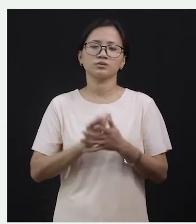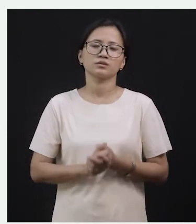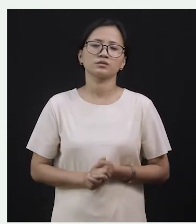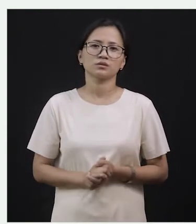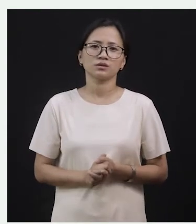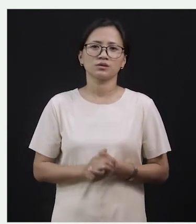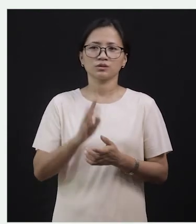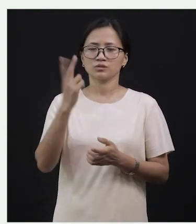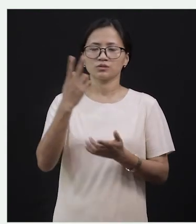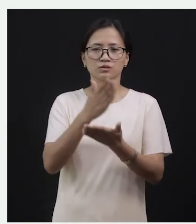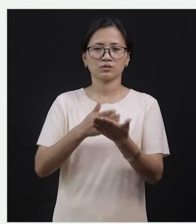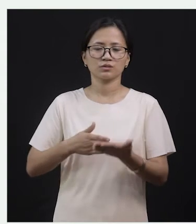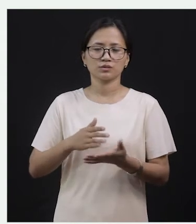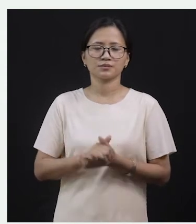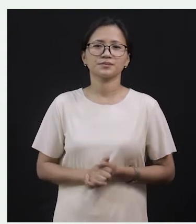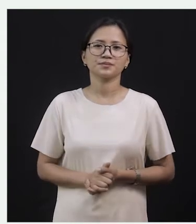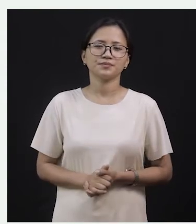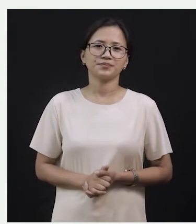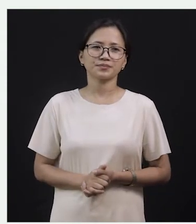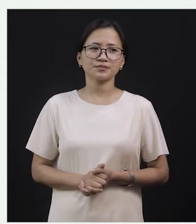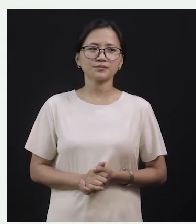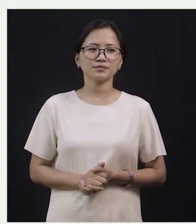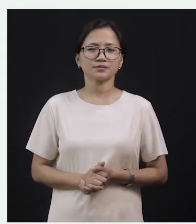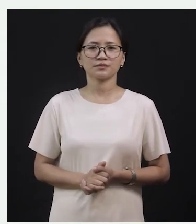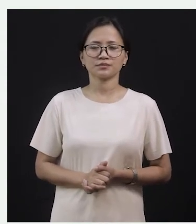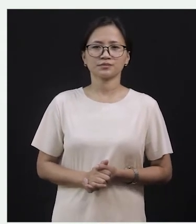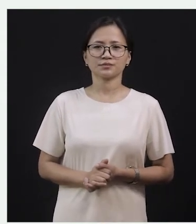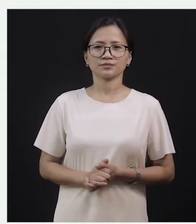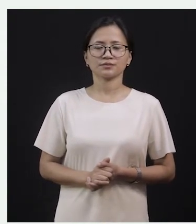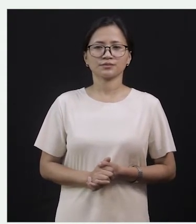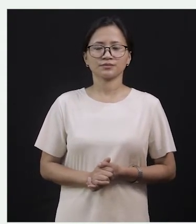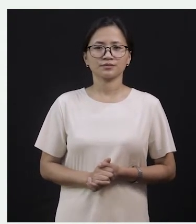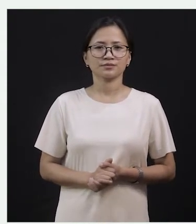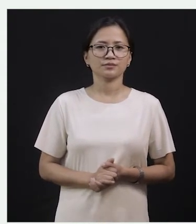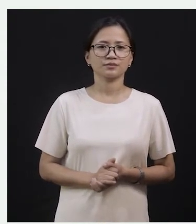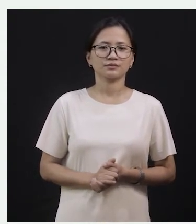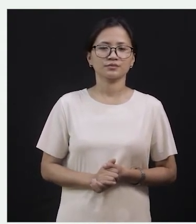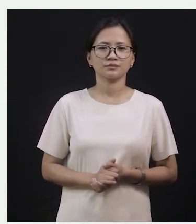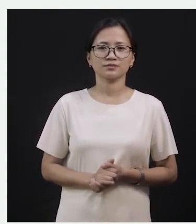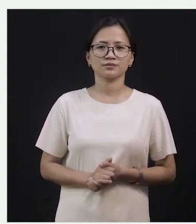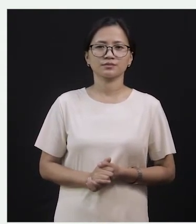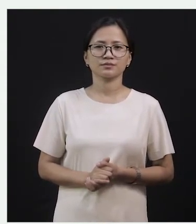two parts, northern hemisphere and southern hemisphere, okay?